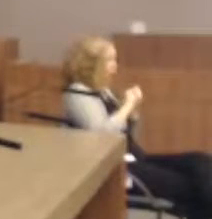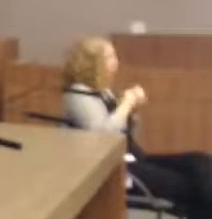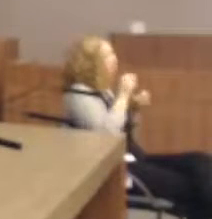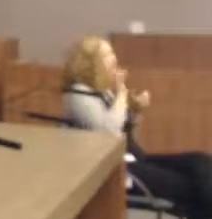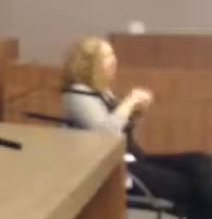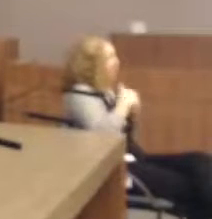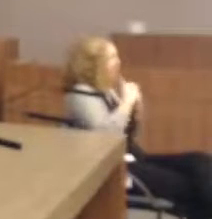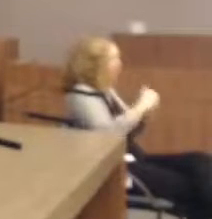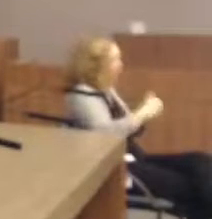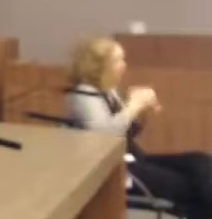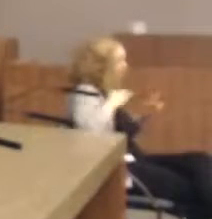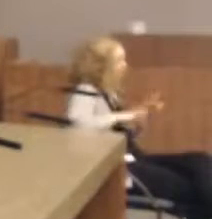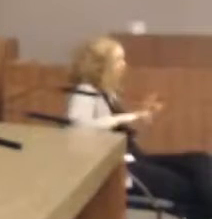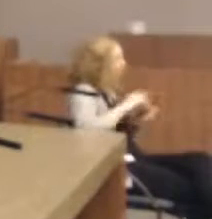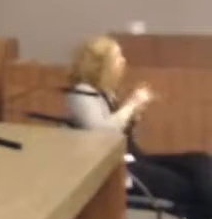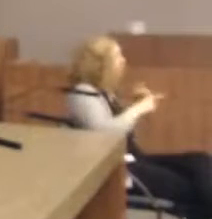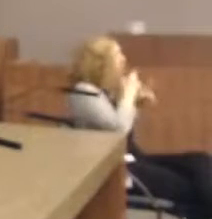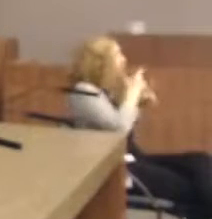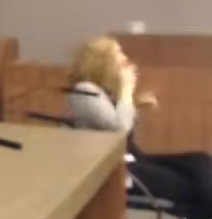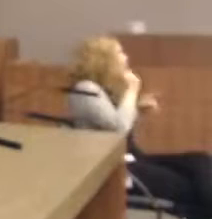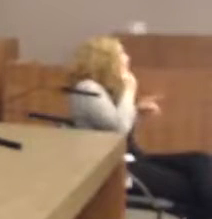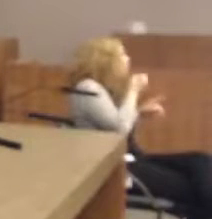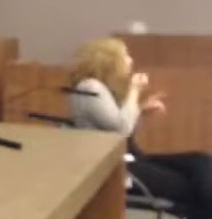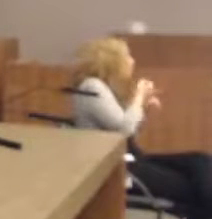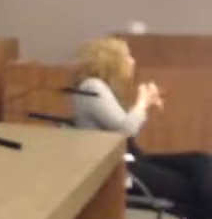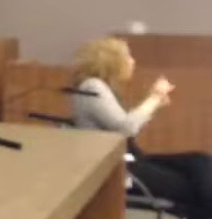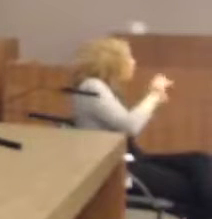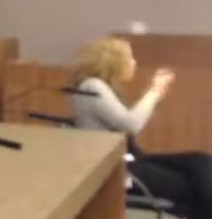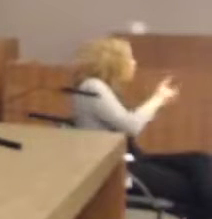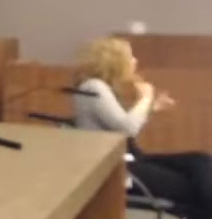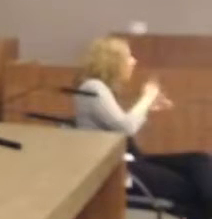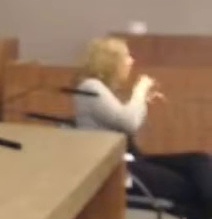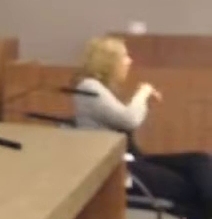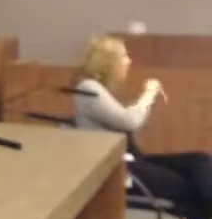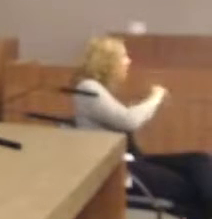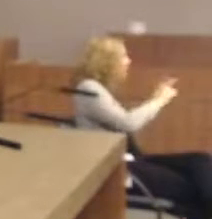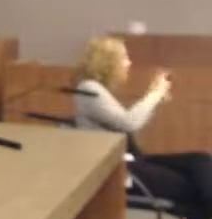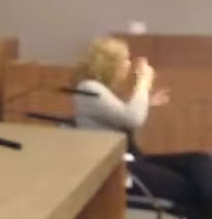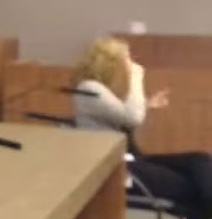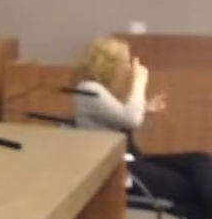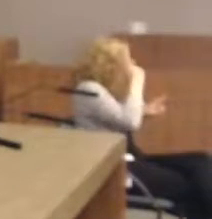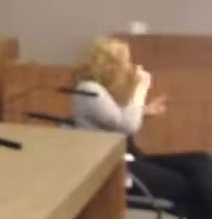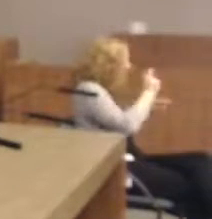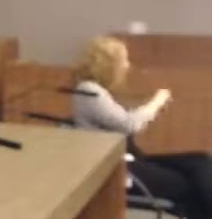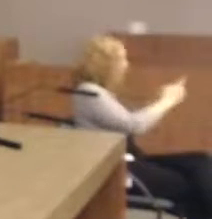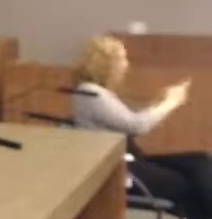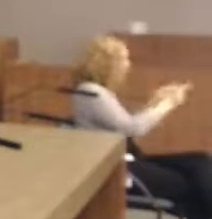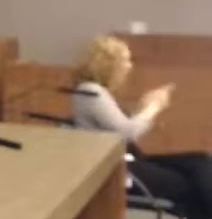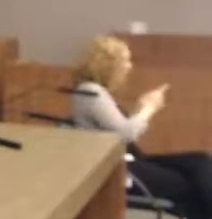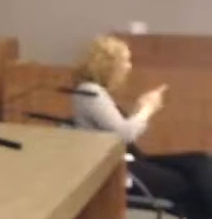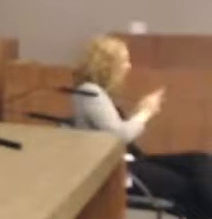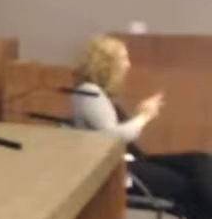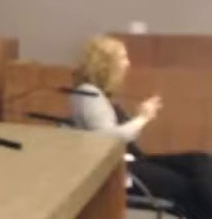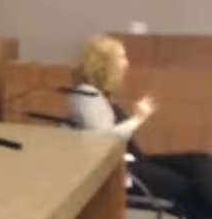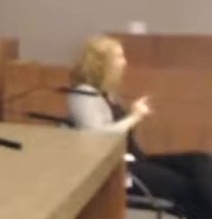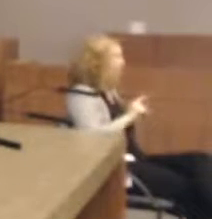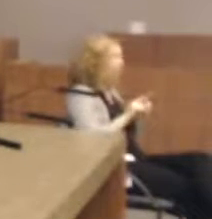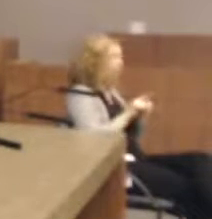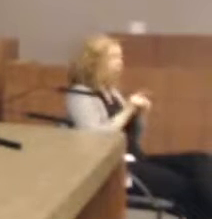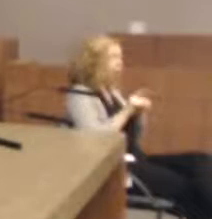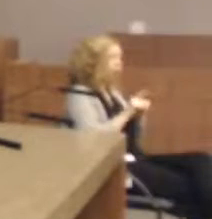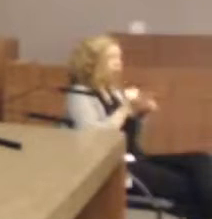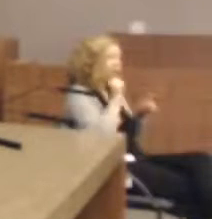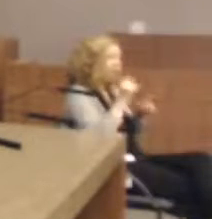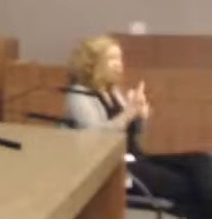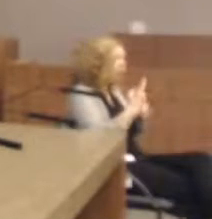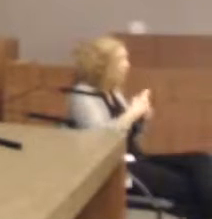helpful. That people who experience trauma are in a different place. Then the second thing is that it's not just the moment, the day,